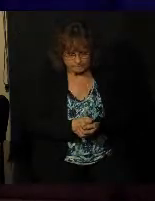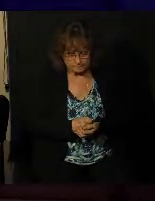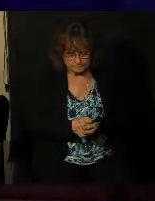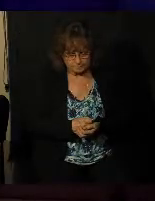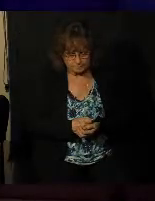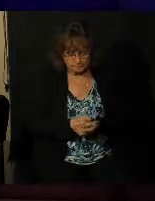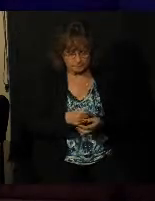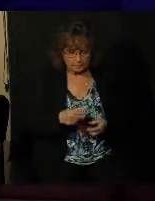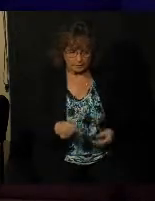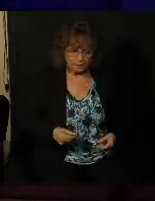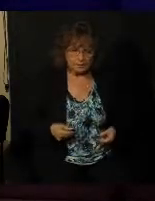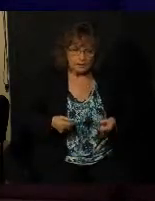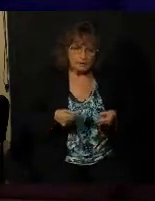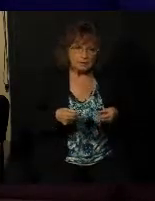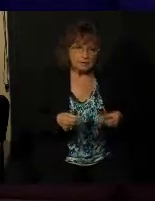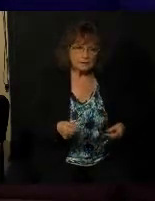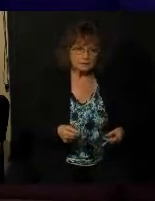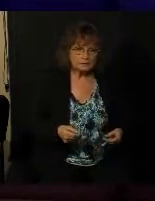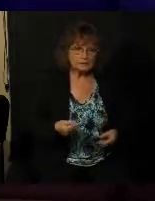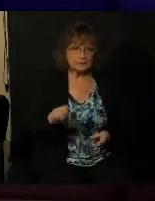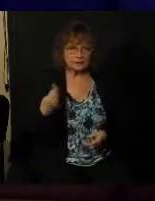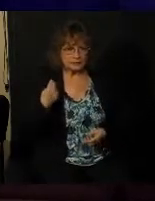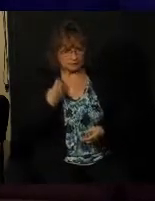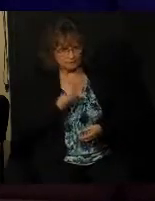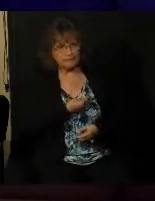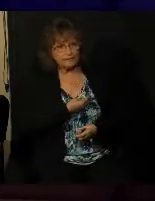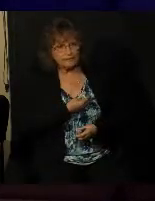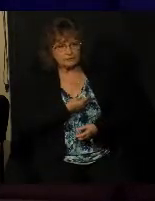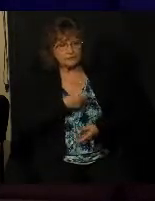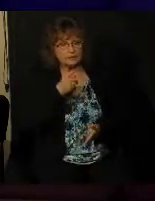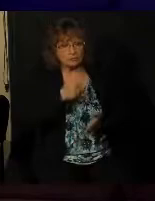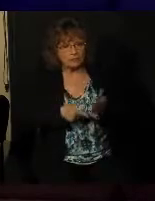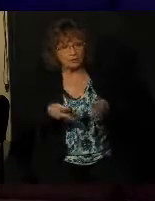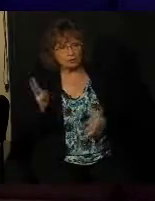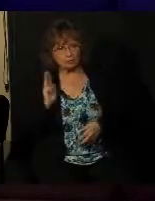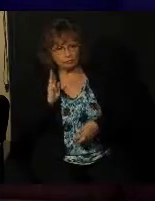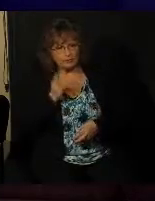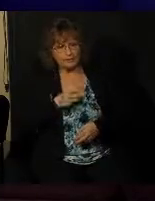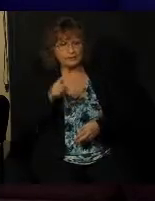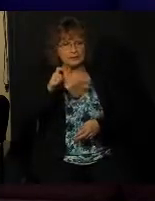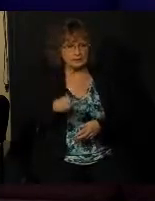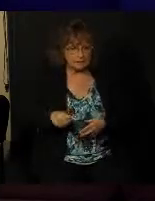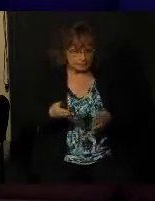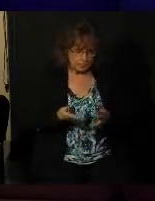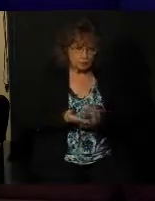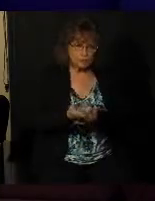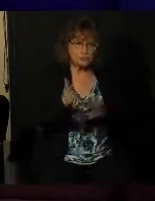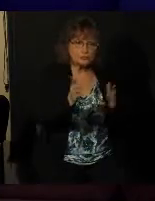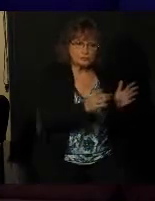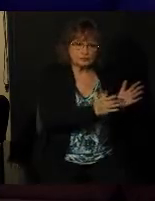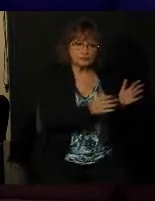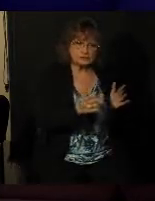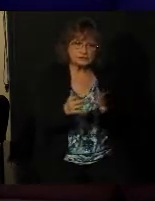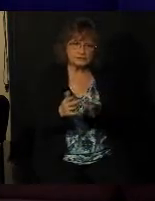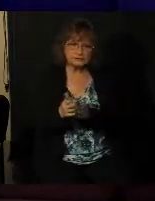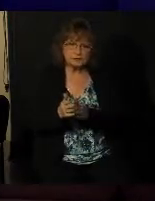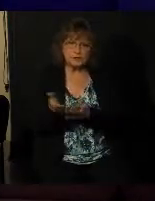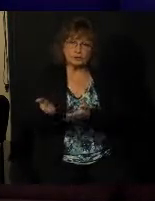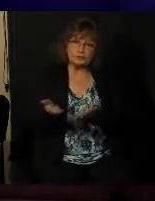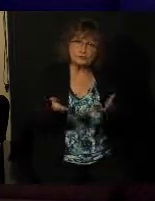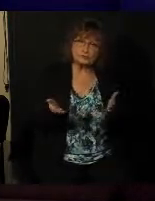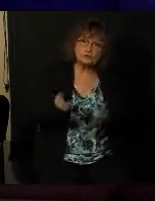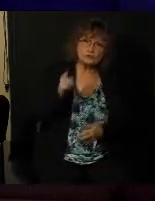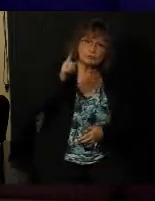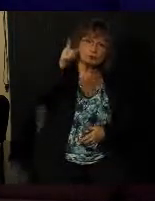Give me relief by Jesus, my hope, faith in his name of Savior, forgiveness by his blood, strength by